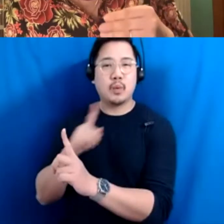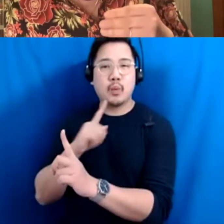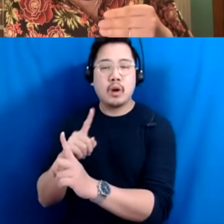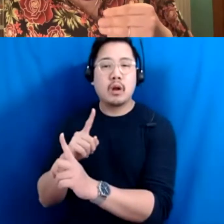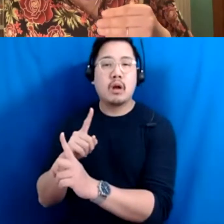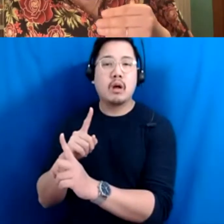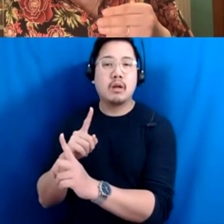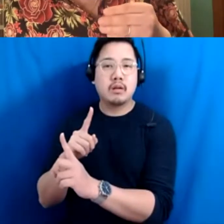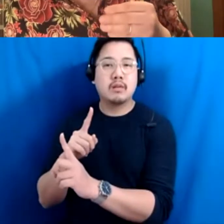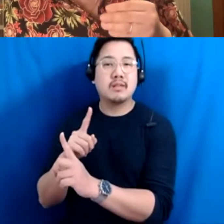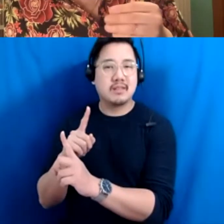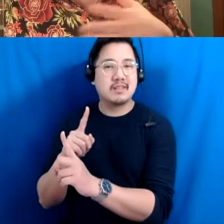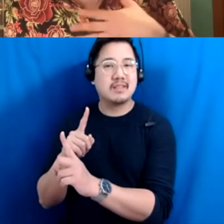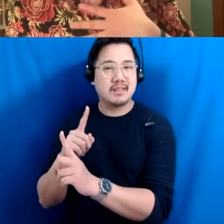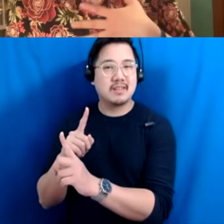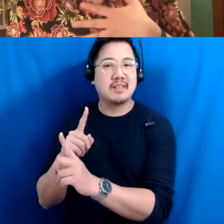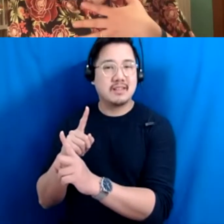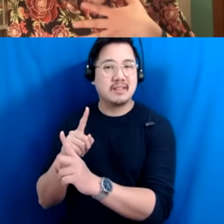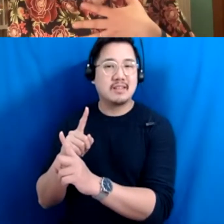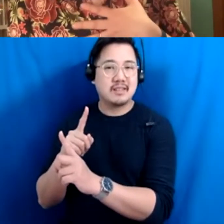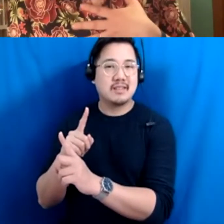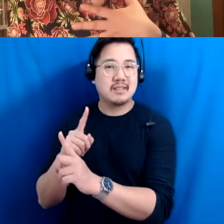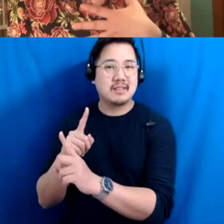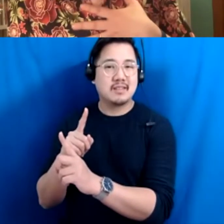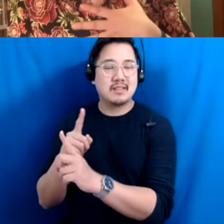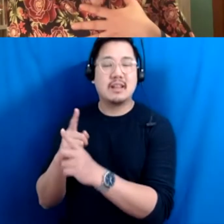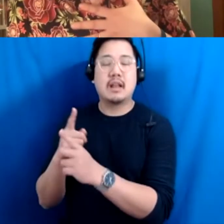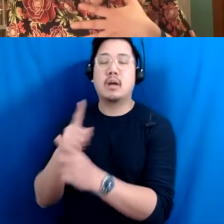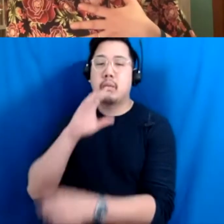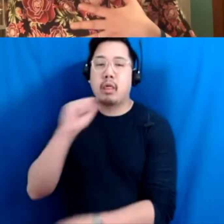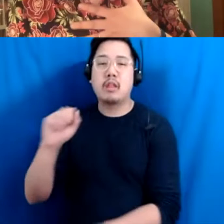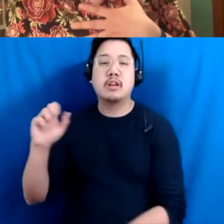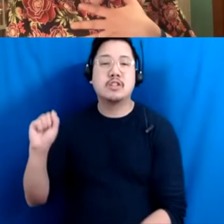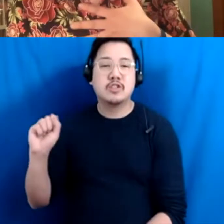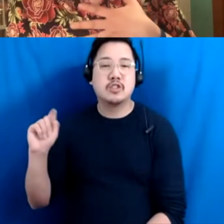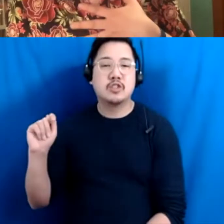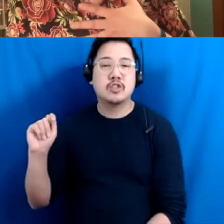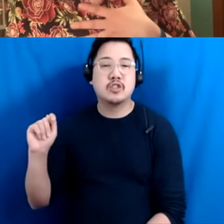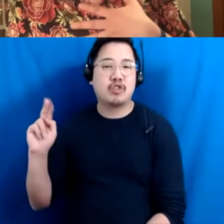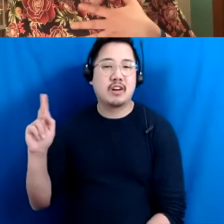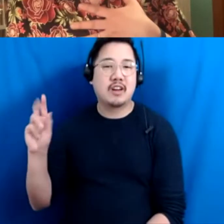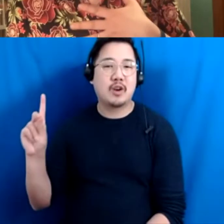and White, and I love Strunk and White, and I still do. But